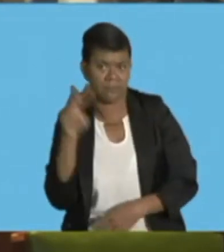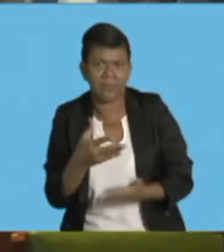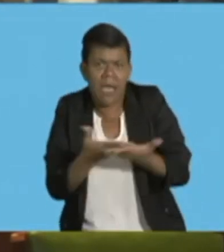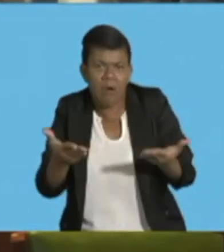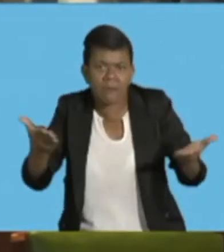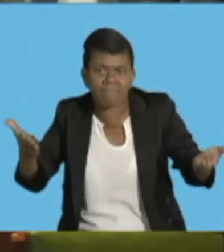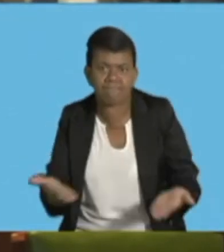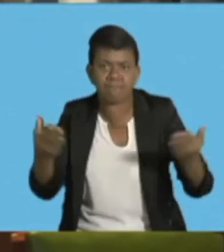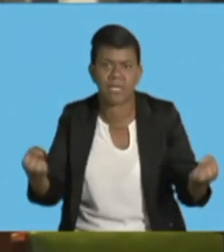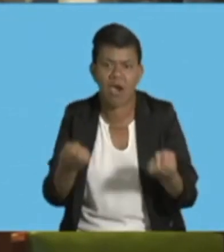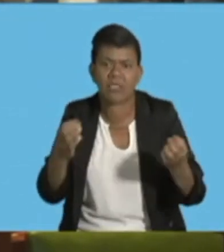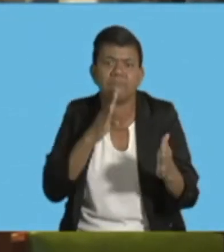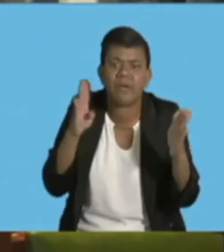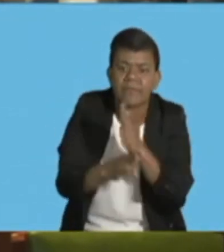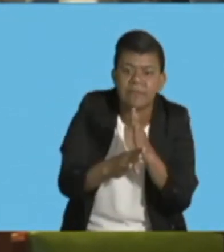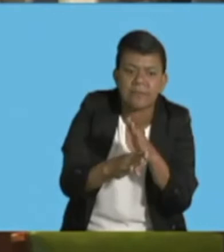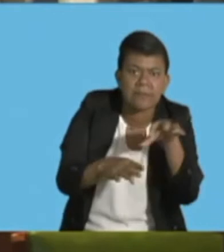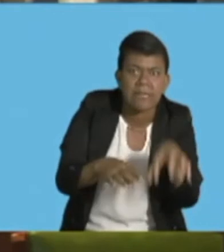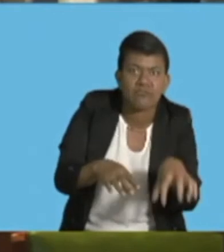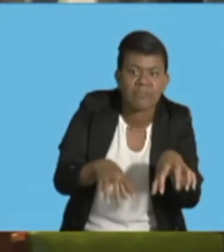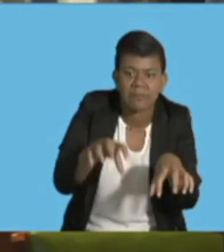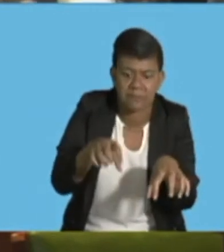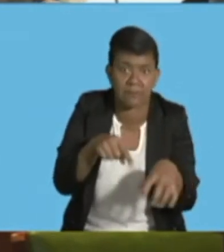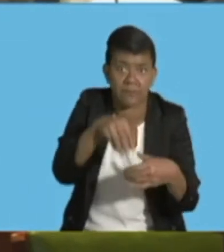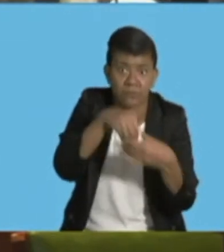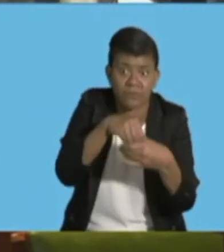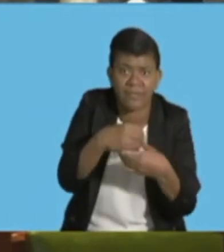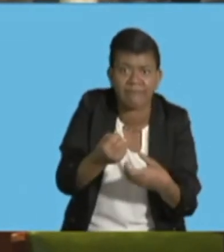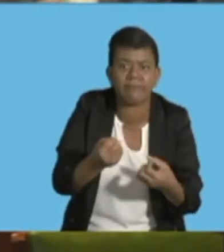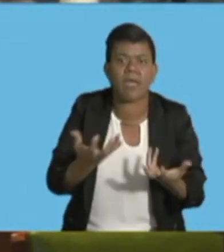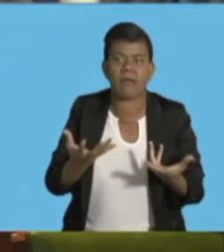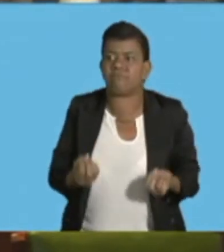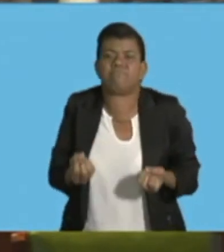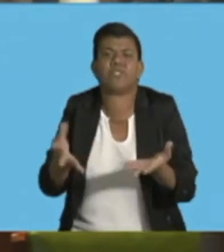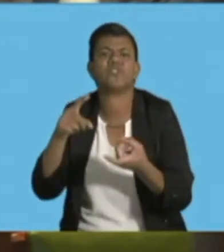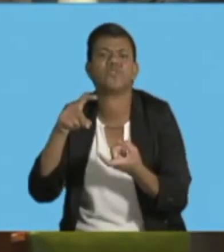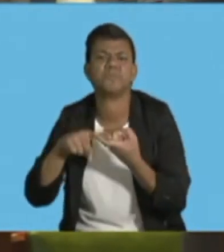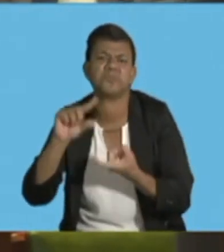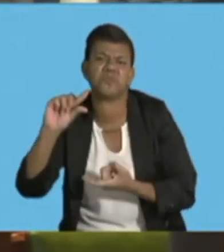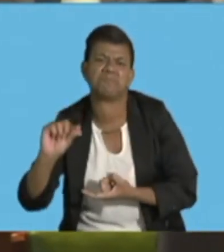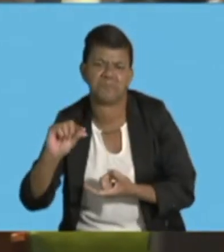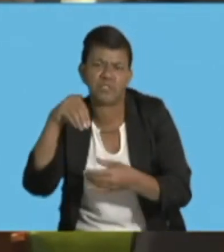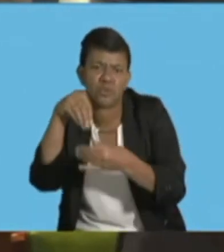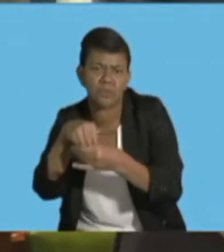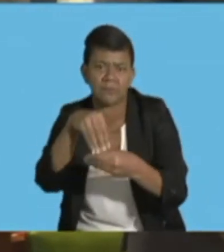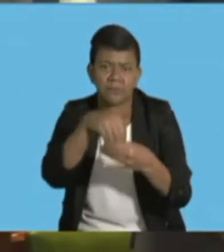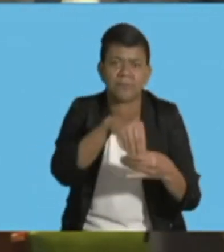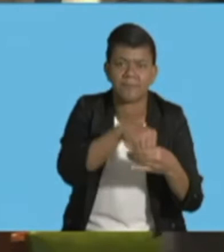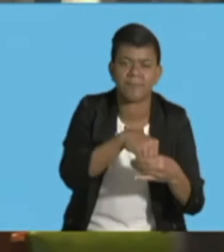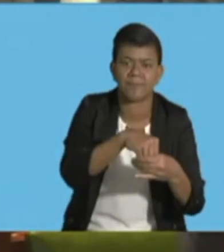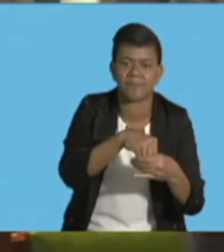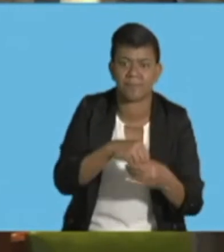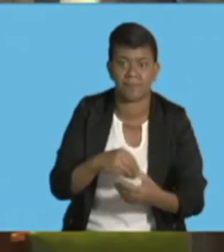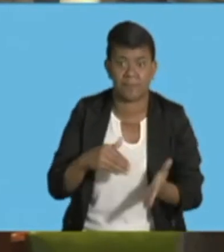their own countries to be able to provide a much cheaper cost of finance. And that can be done in a number of measures which we are currently talking to them